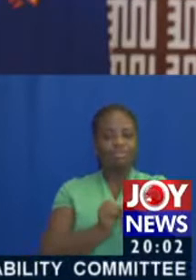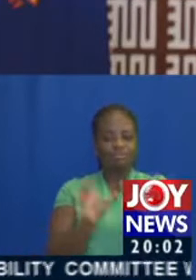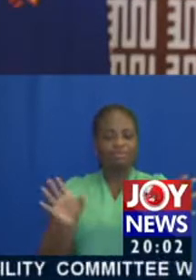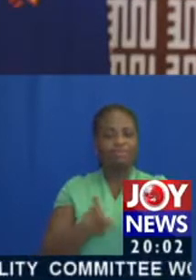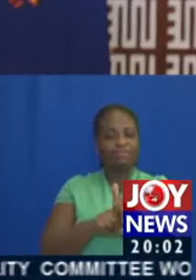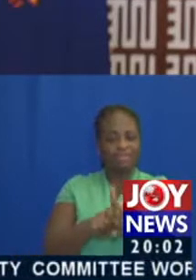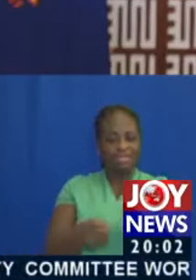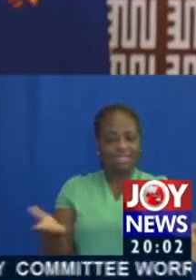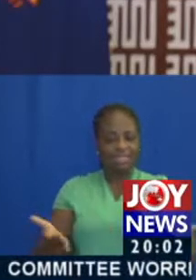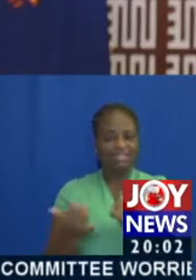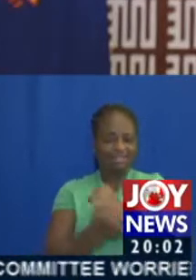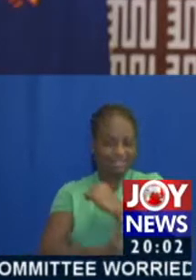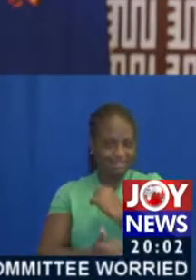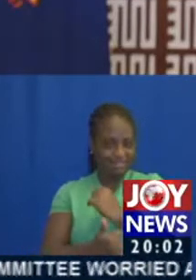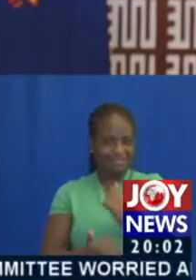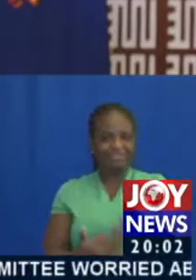country.